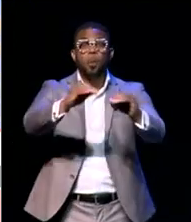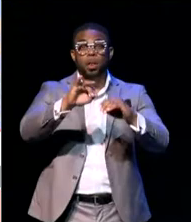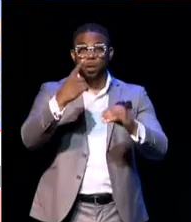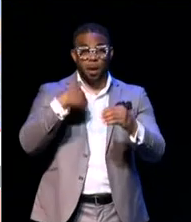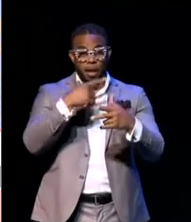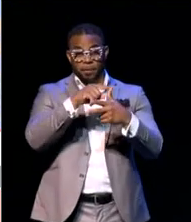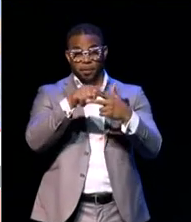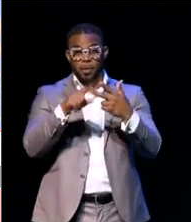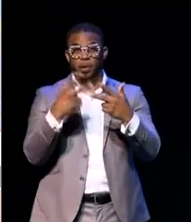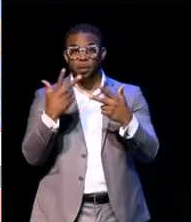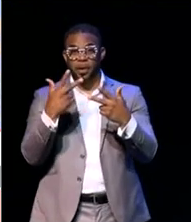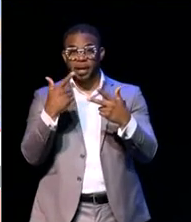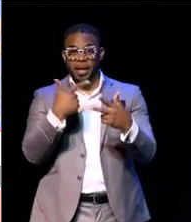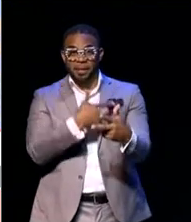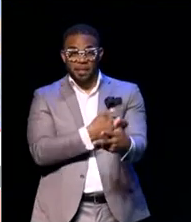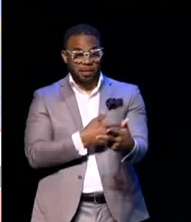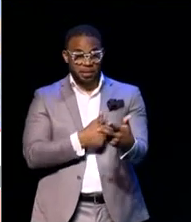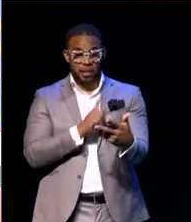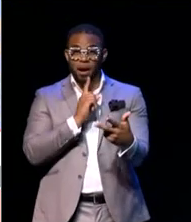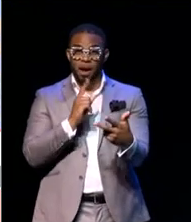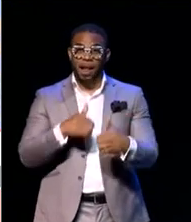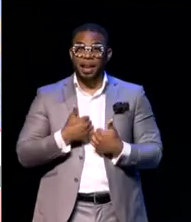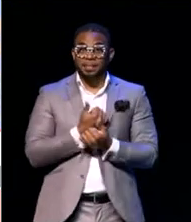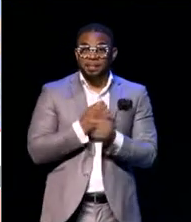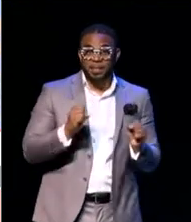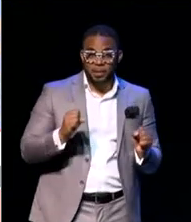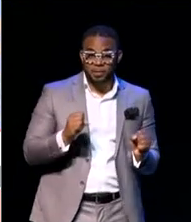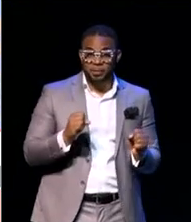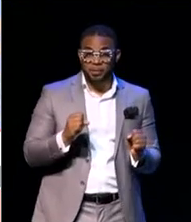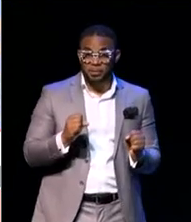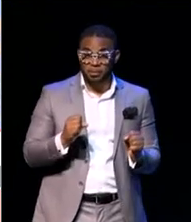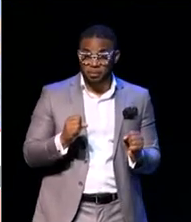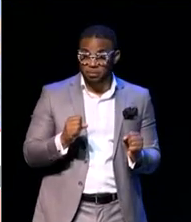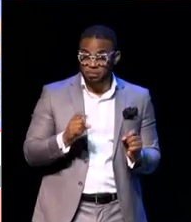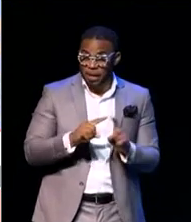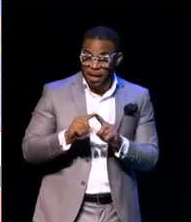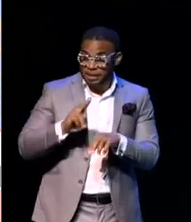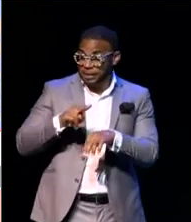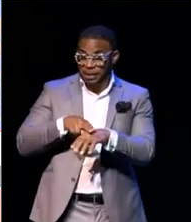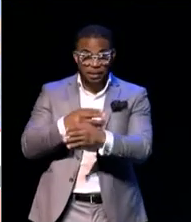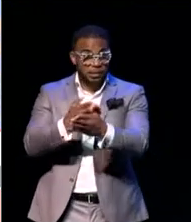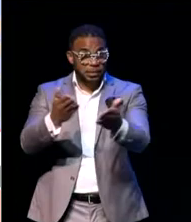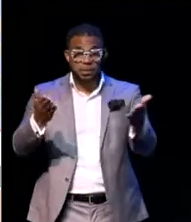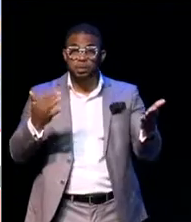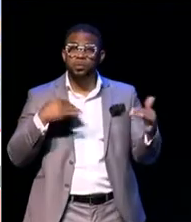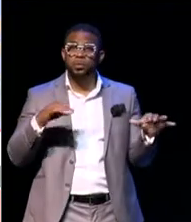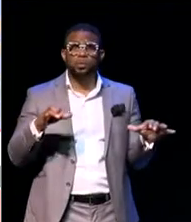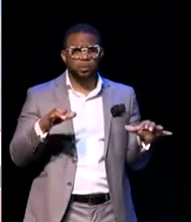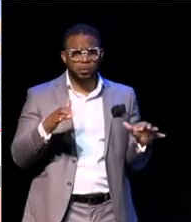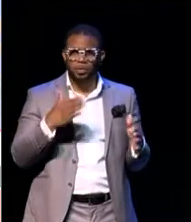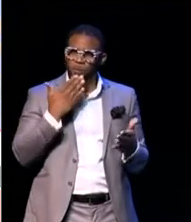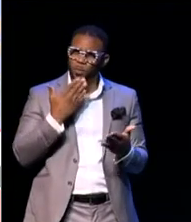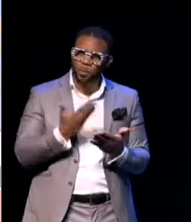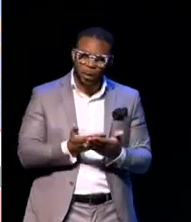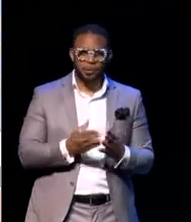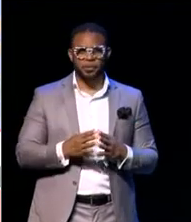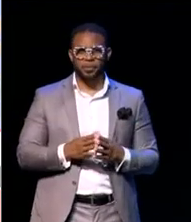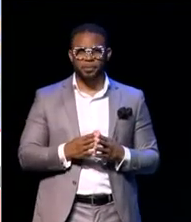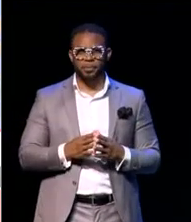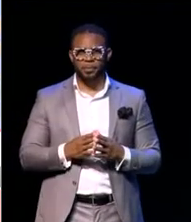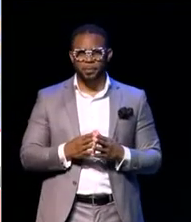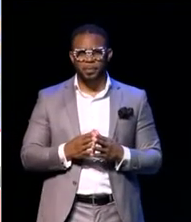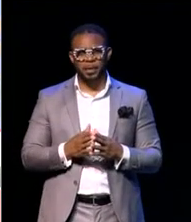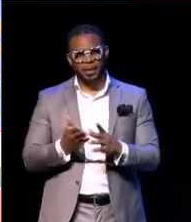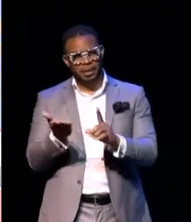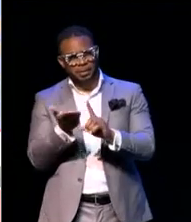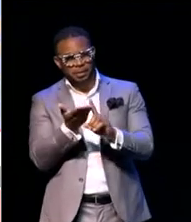We have 3 vaccines that are life-saving. And as a nation, we're doing pretty well in getting